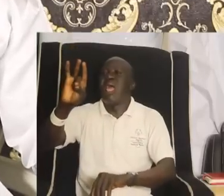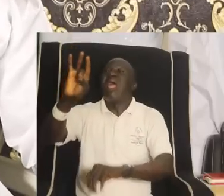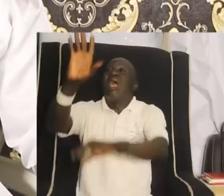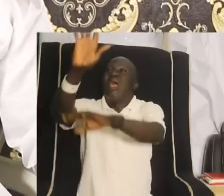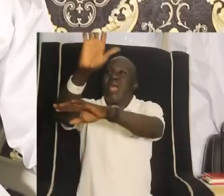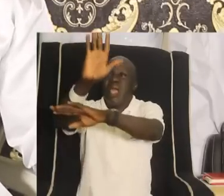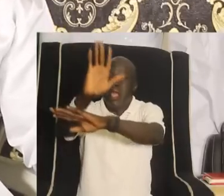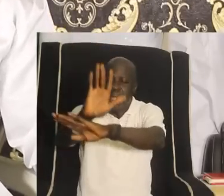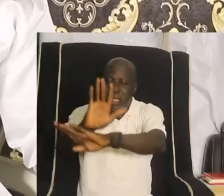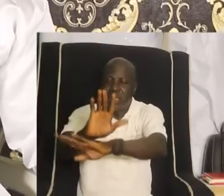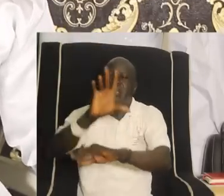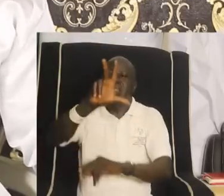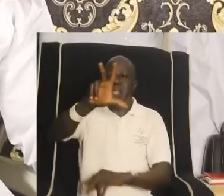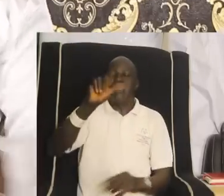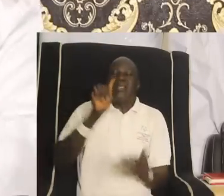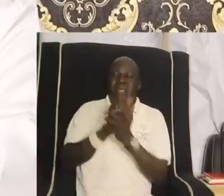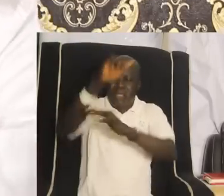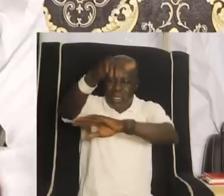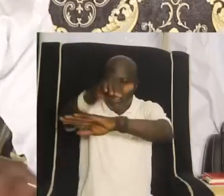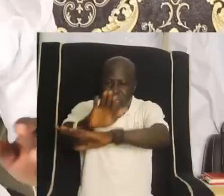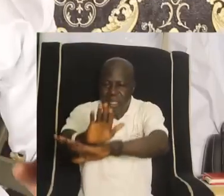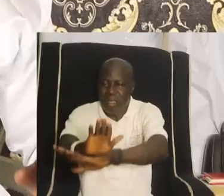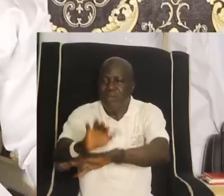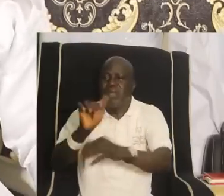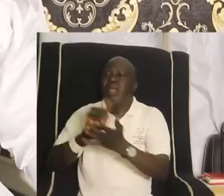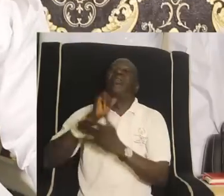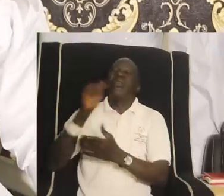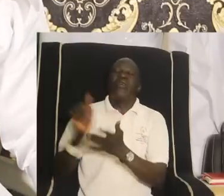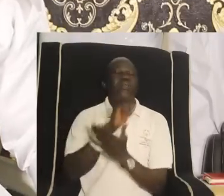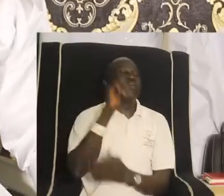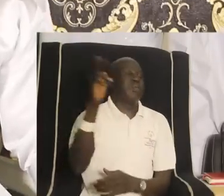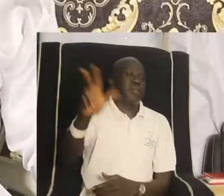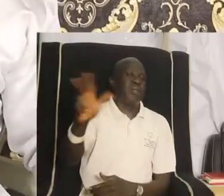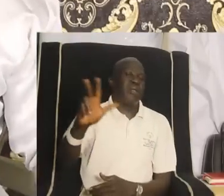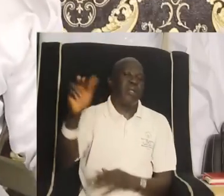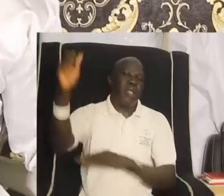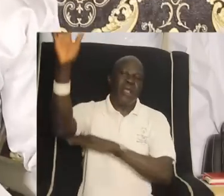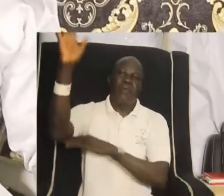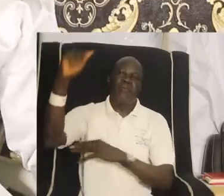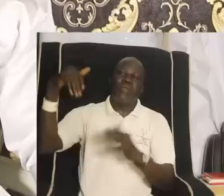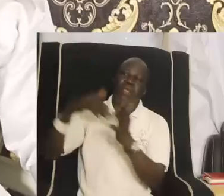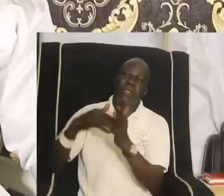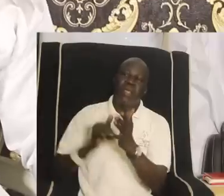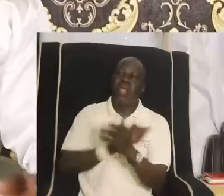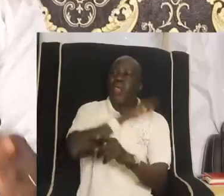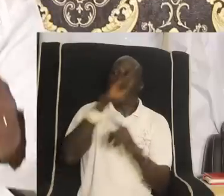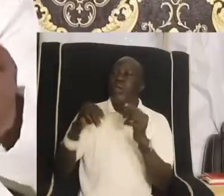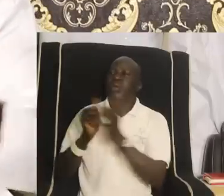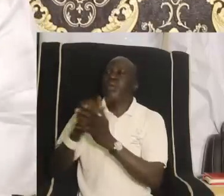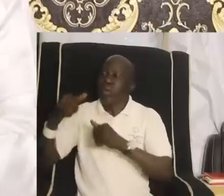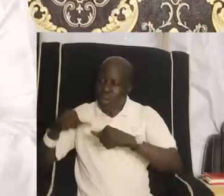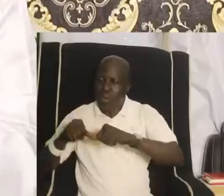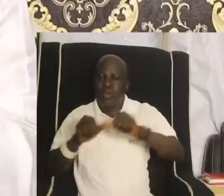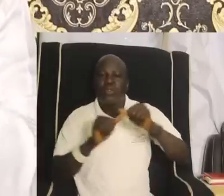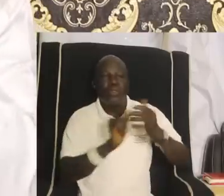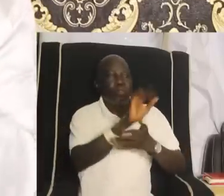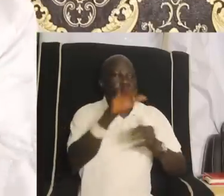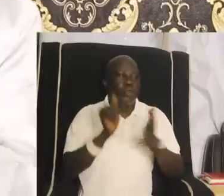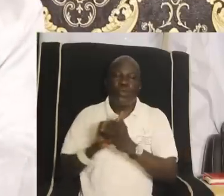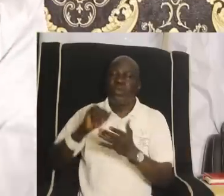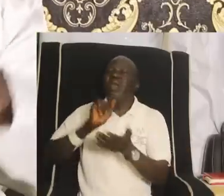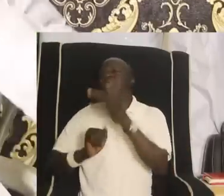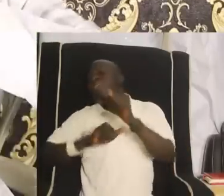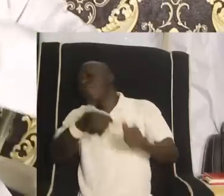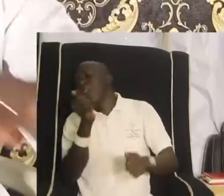8:30 p.m. at Facebook now. In the evening, not 3 p.m. again. As we continue this program,